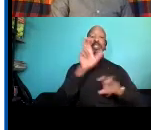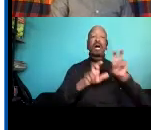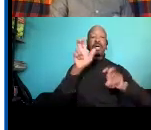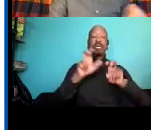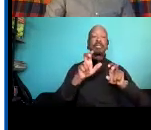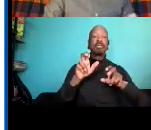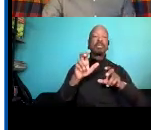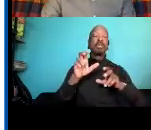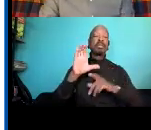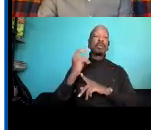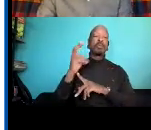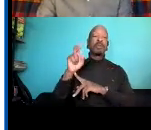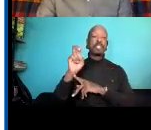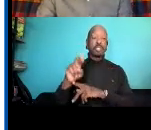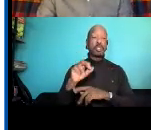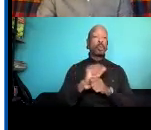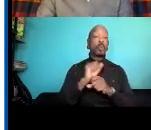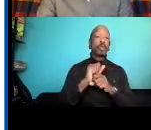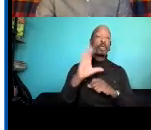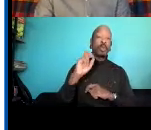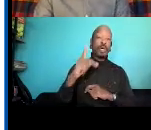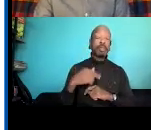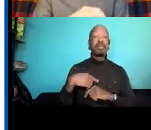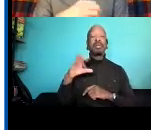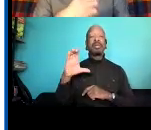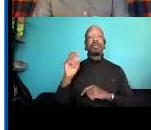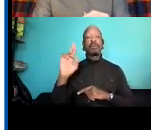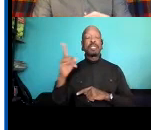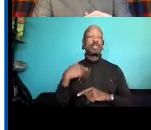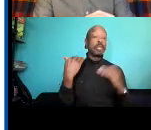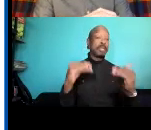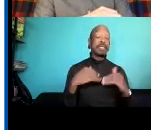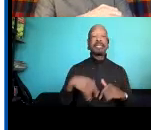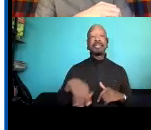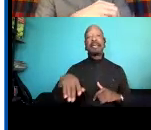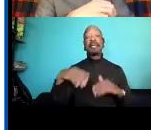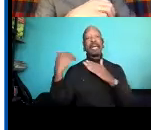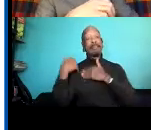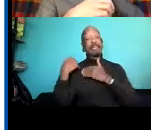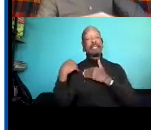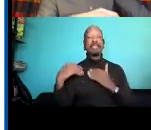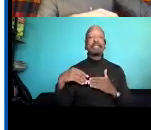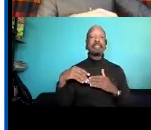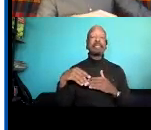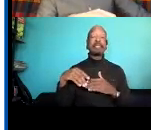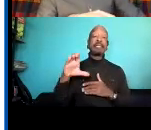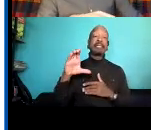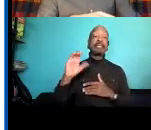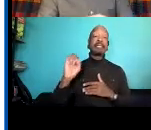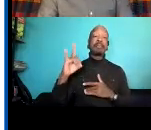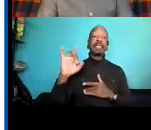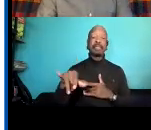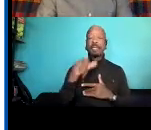cooperative corporation, limited liability company. Not going to talk about nonprofit mutual